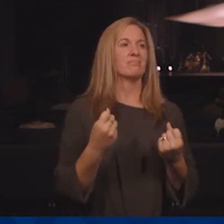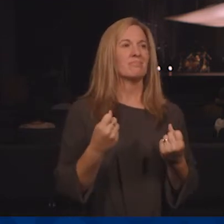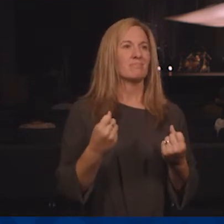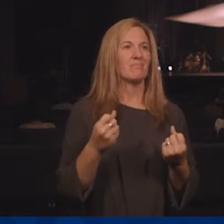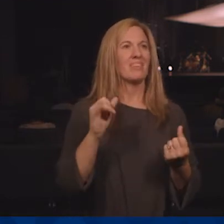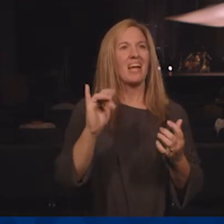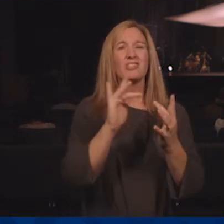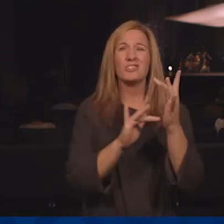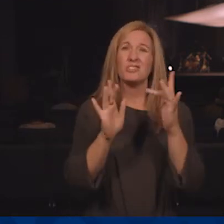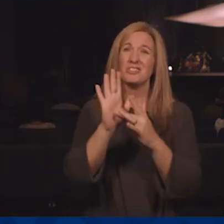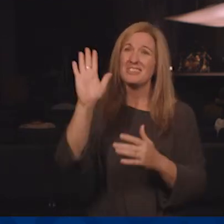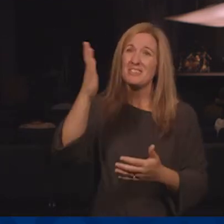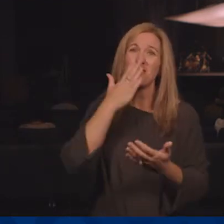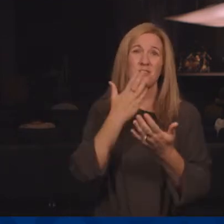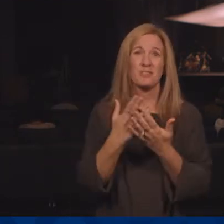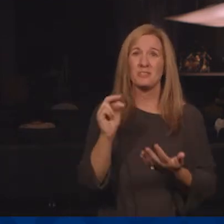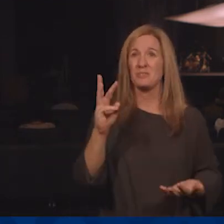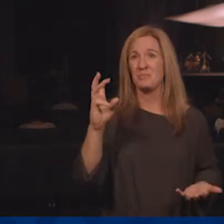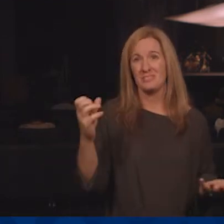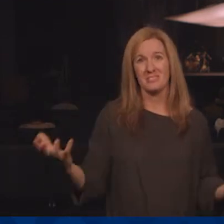Jesus Christ.